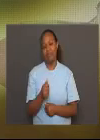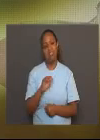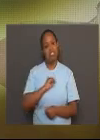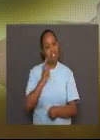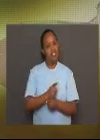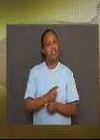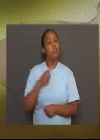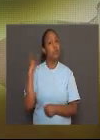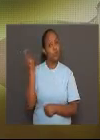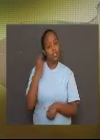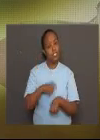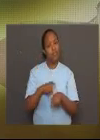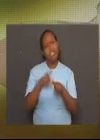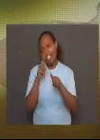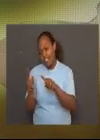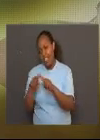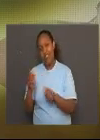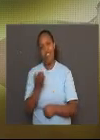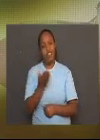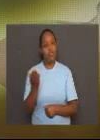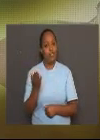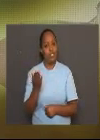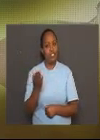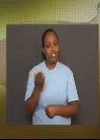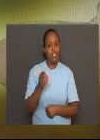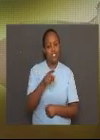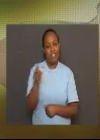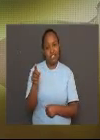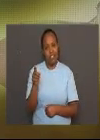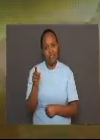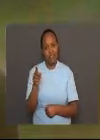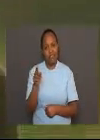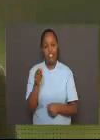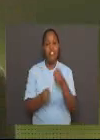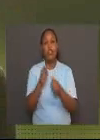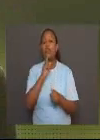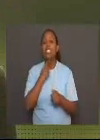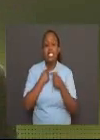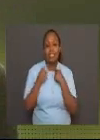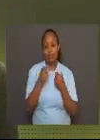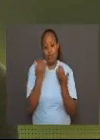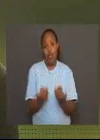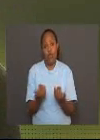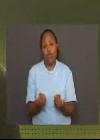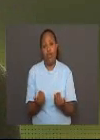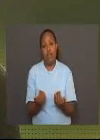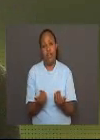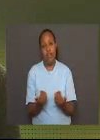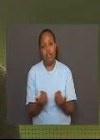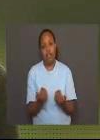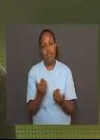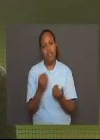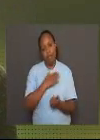have all listed different things about which you are curious. Now, please